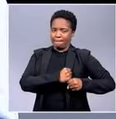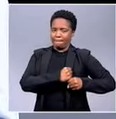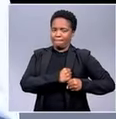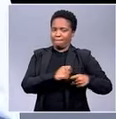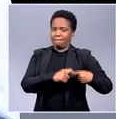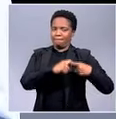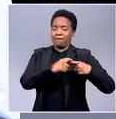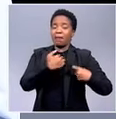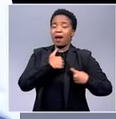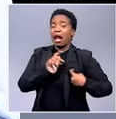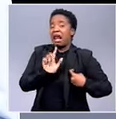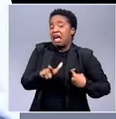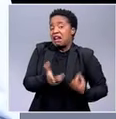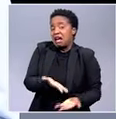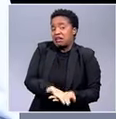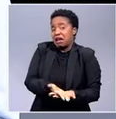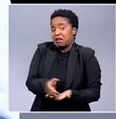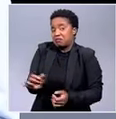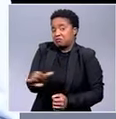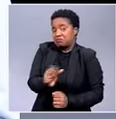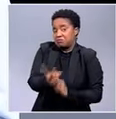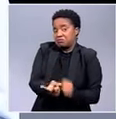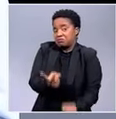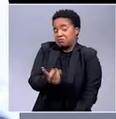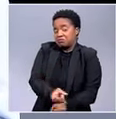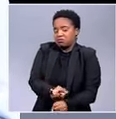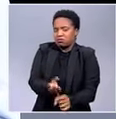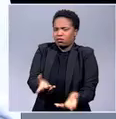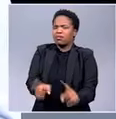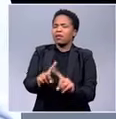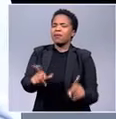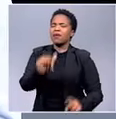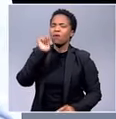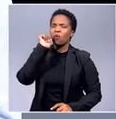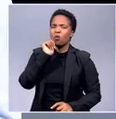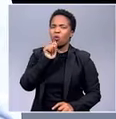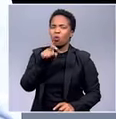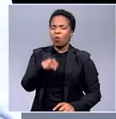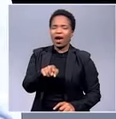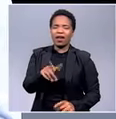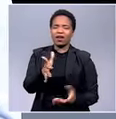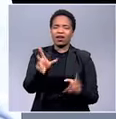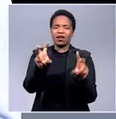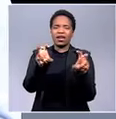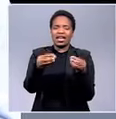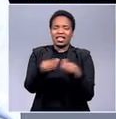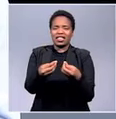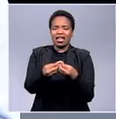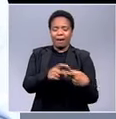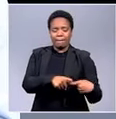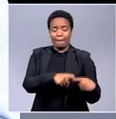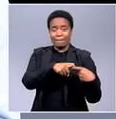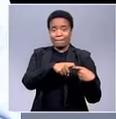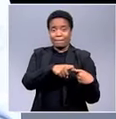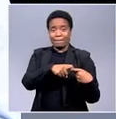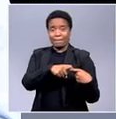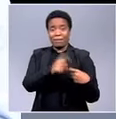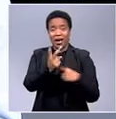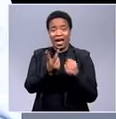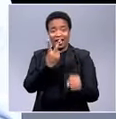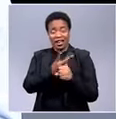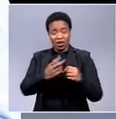that. So it is a suspension, but the thing is, when you turn the engine off on a matter like this, it's very difficult to